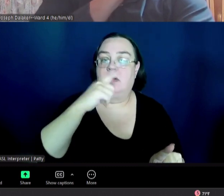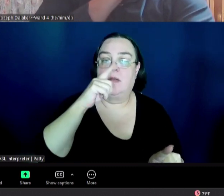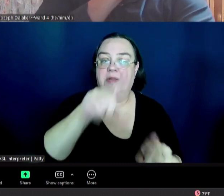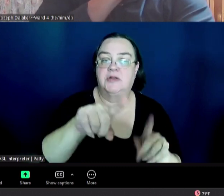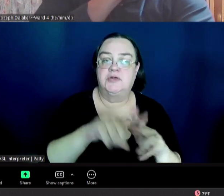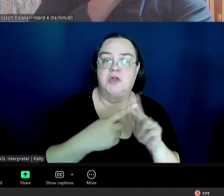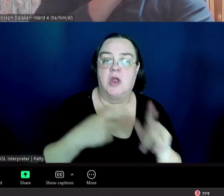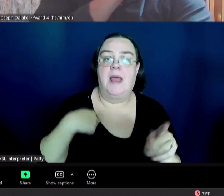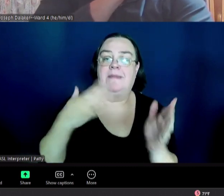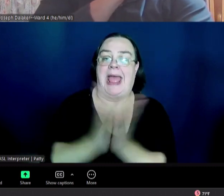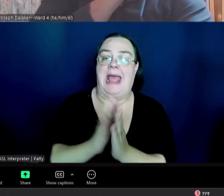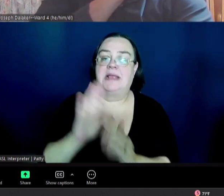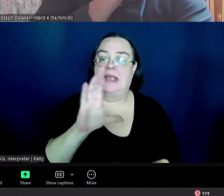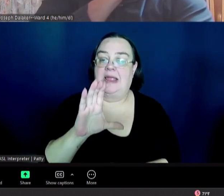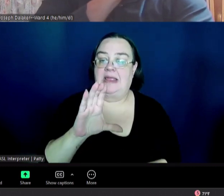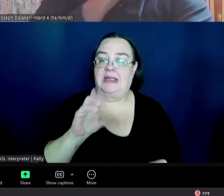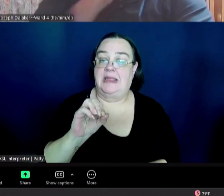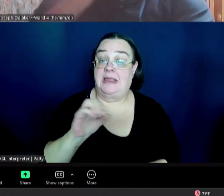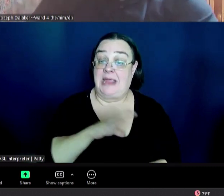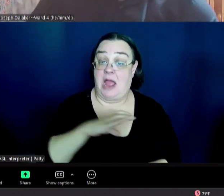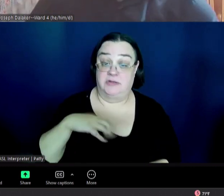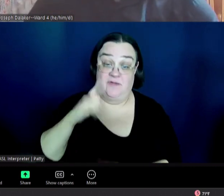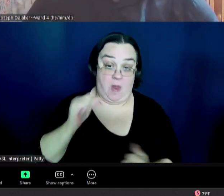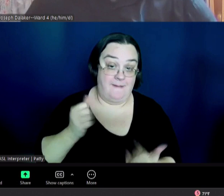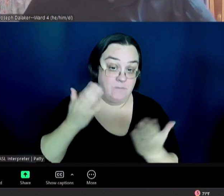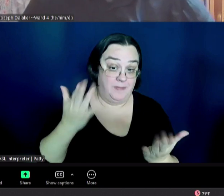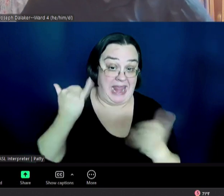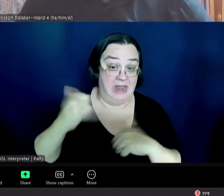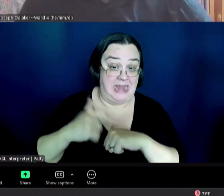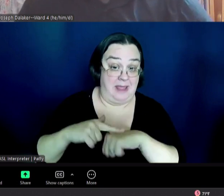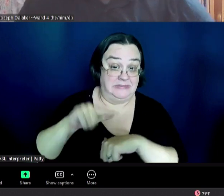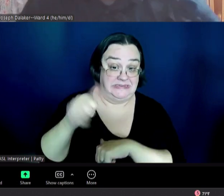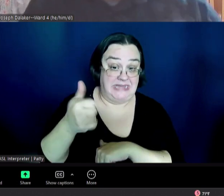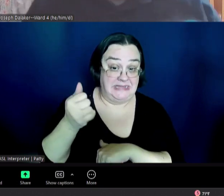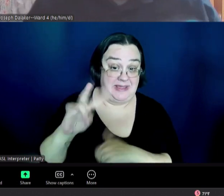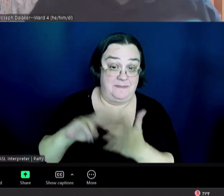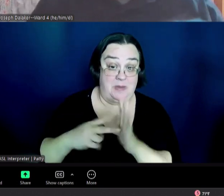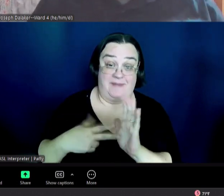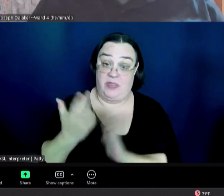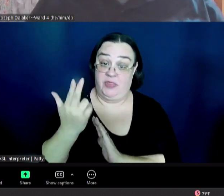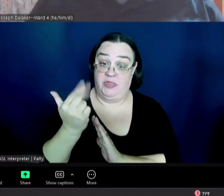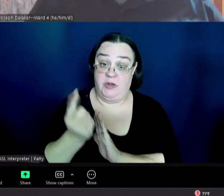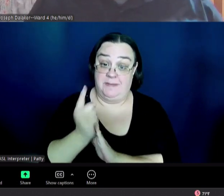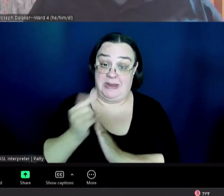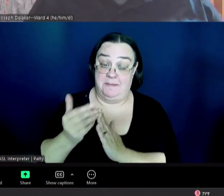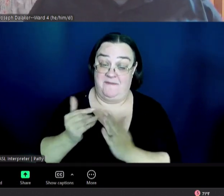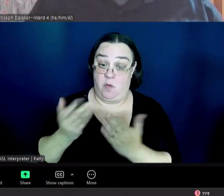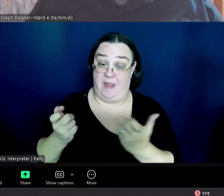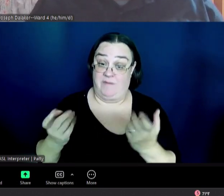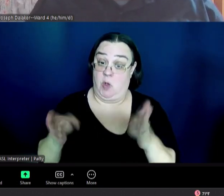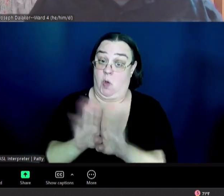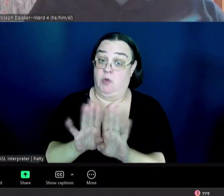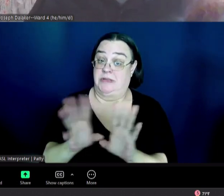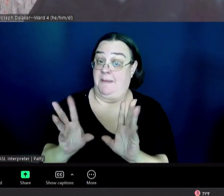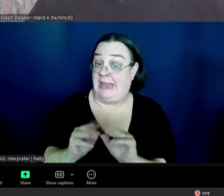a motion because we're at 10:17, which means we have 13 minutes before we have to close out the meeting.